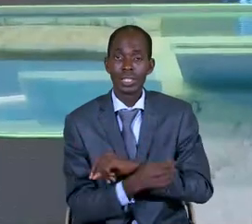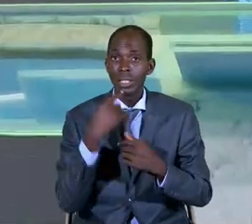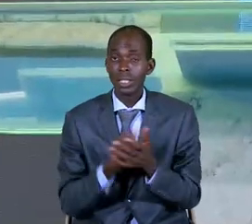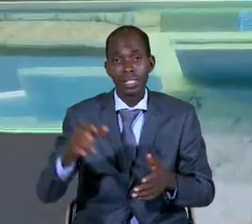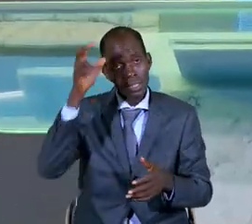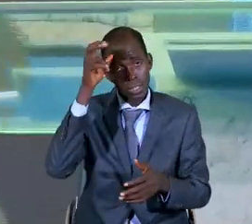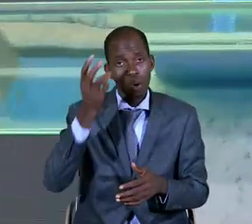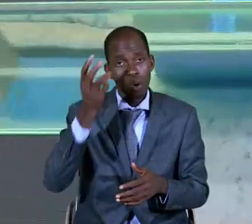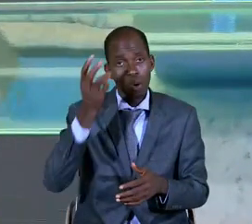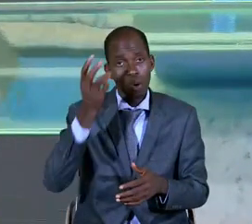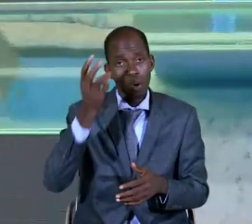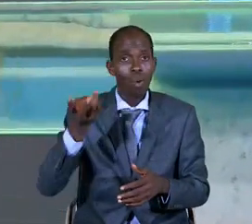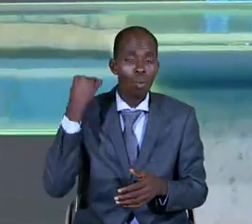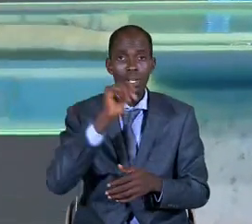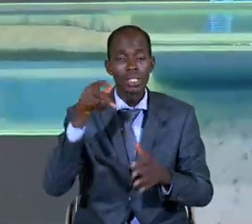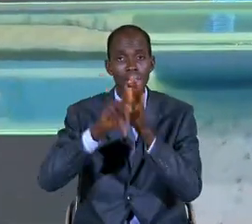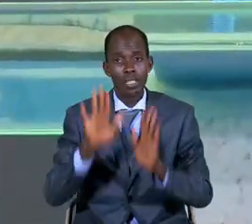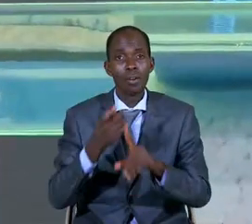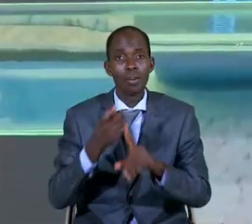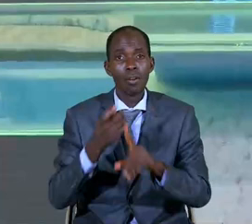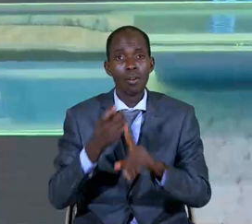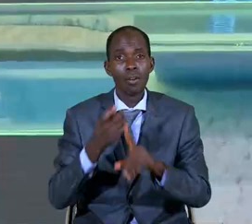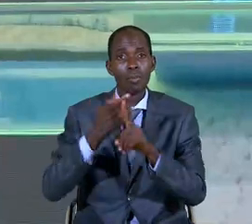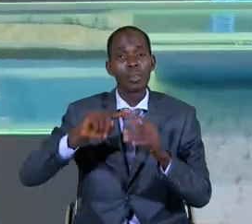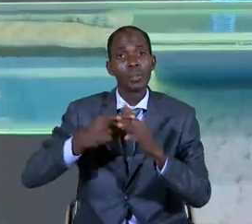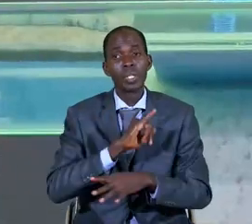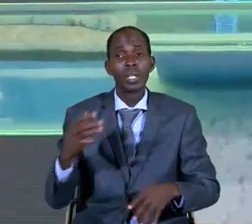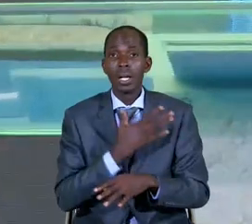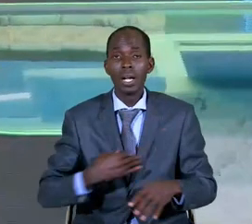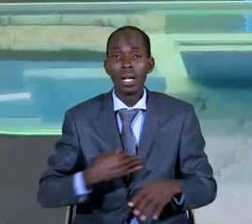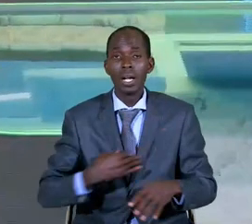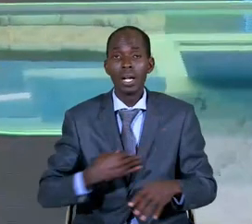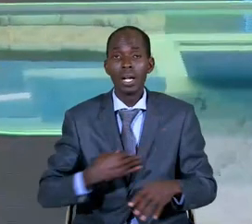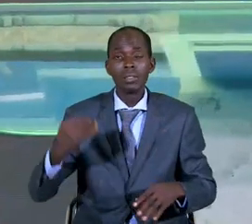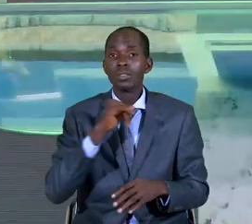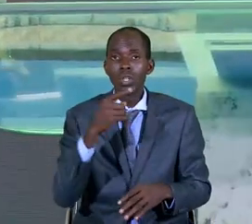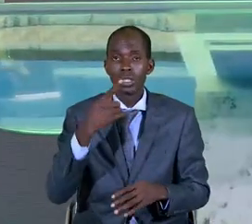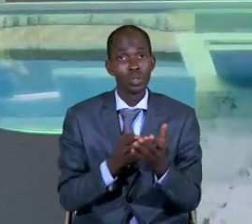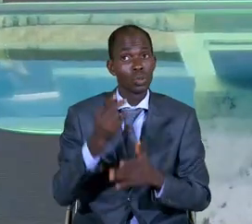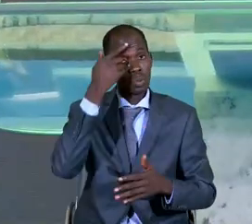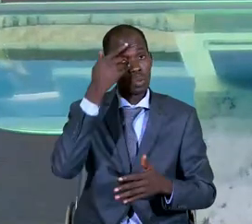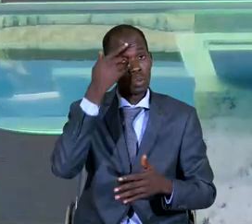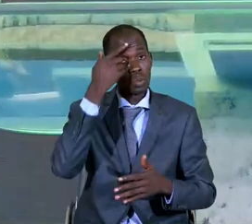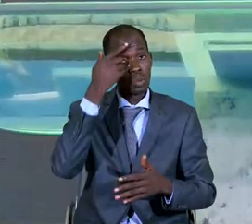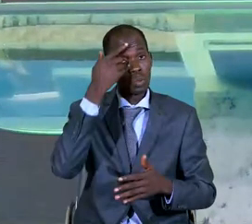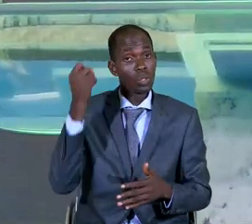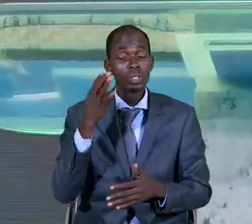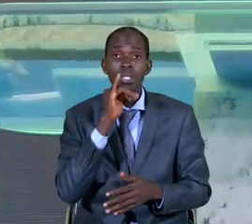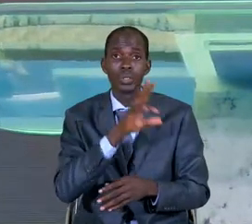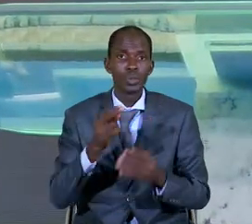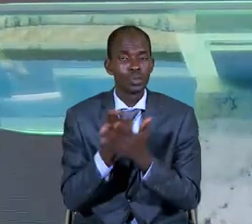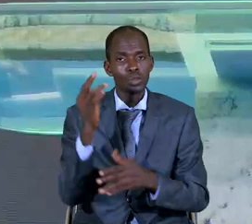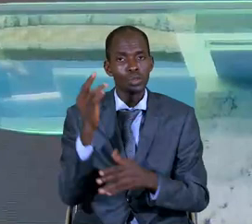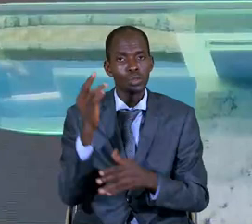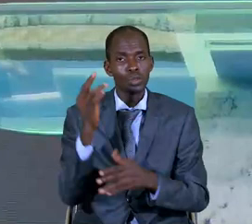a murderer from the beginning, and he abode not in the truth, because there is no truth in